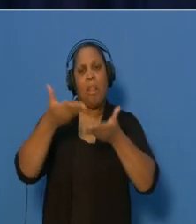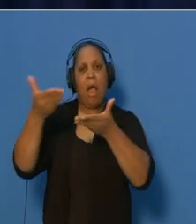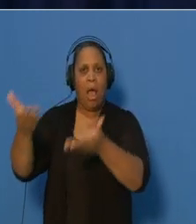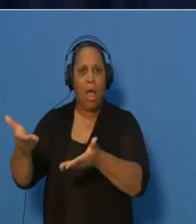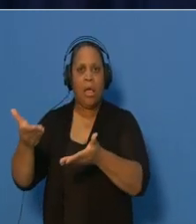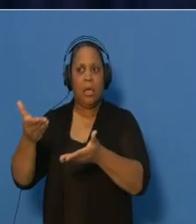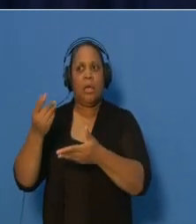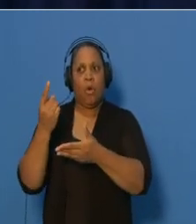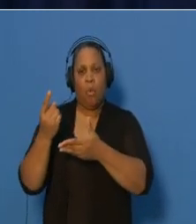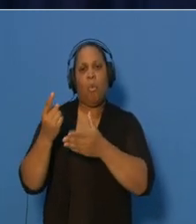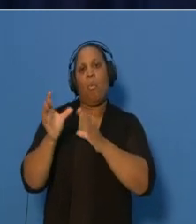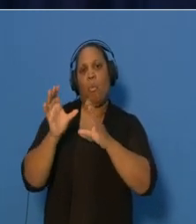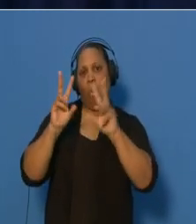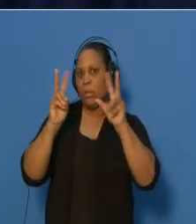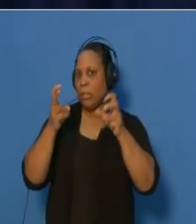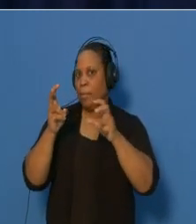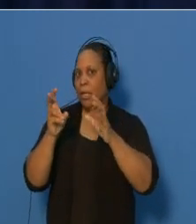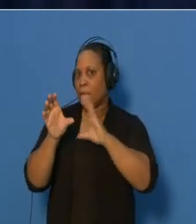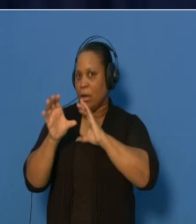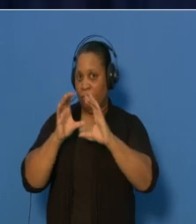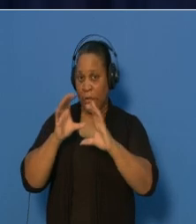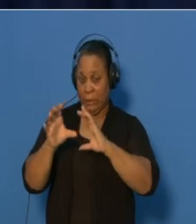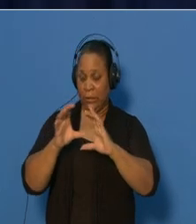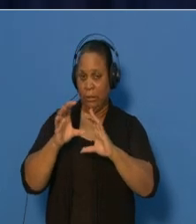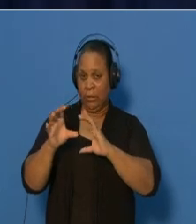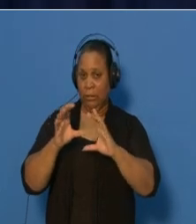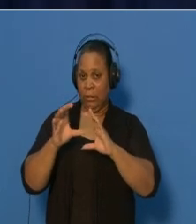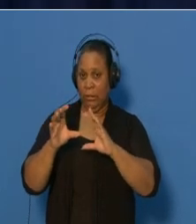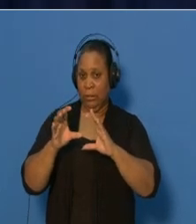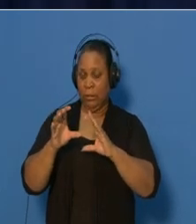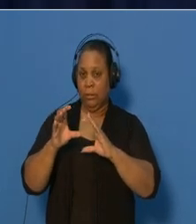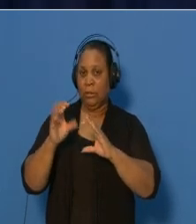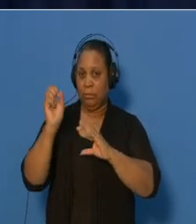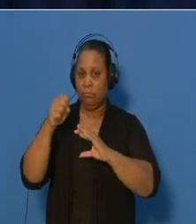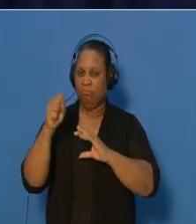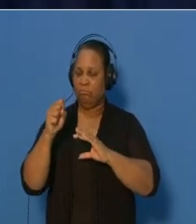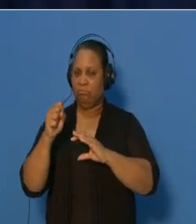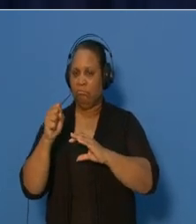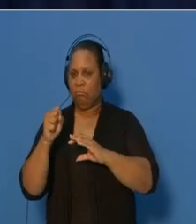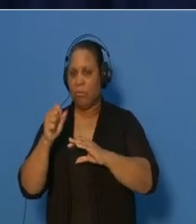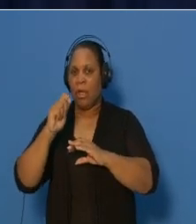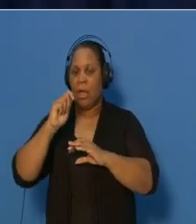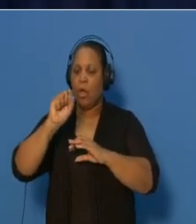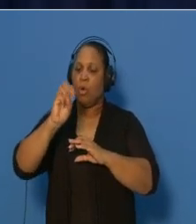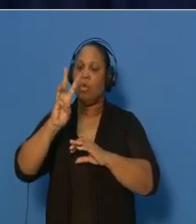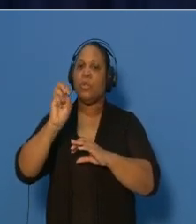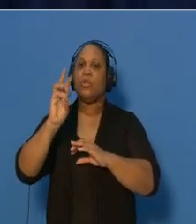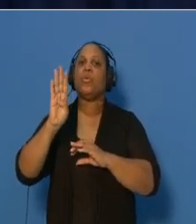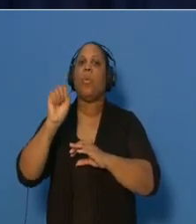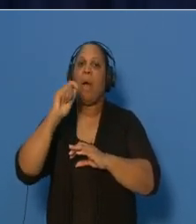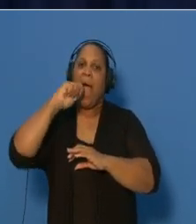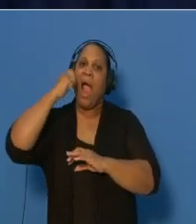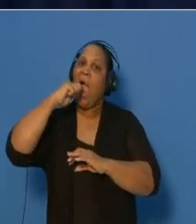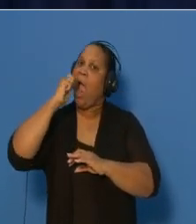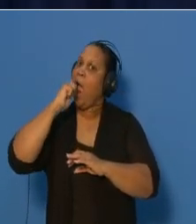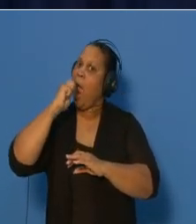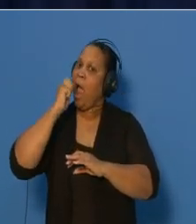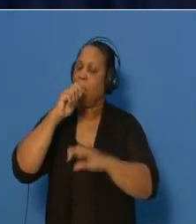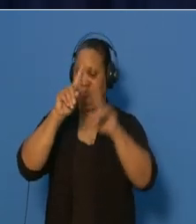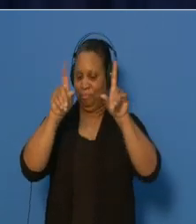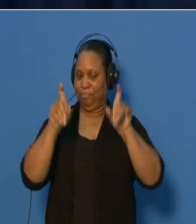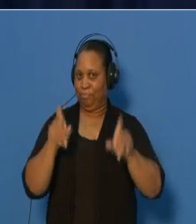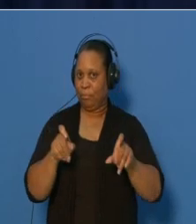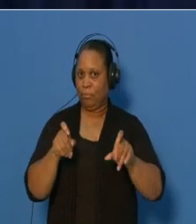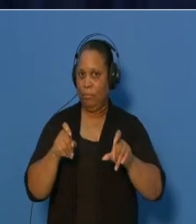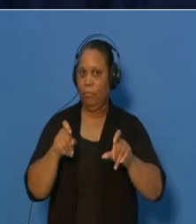had a discussion as part of our conversation yesterday was with the issue of the swabs, which are required to take tests, which there are